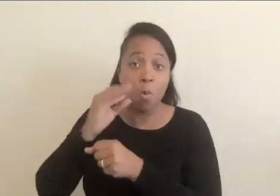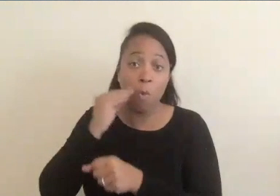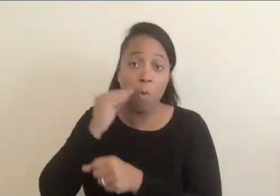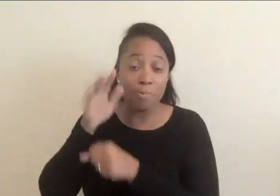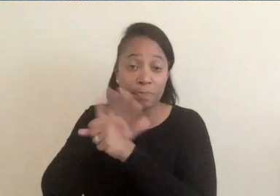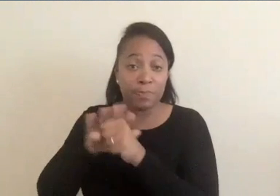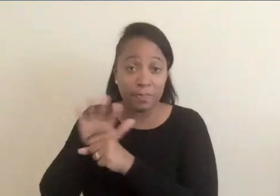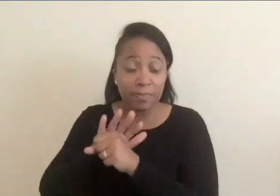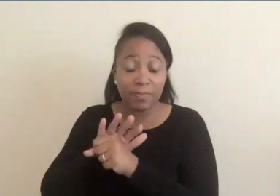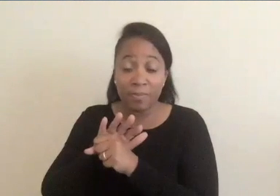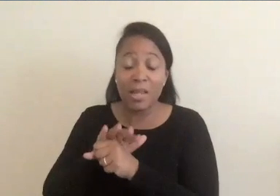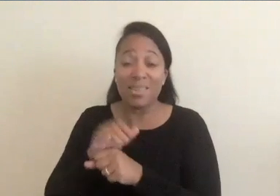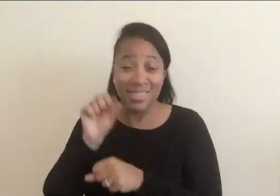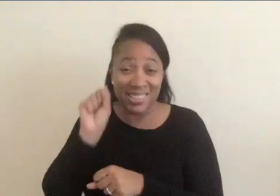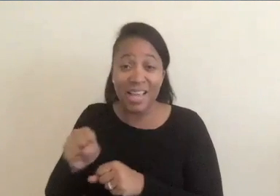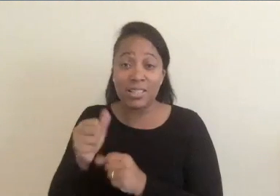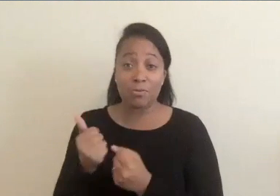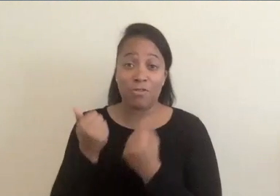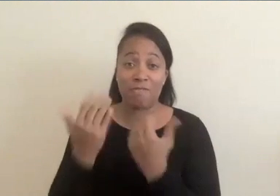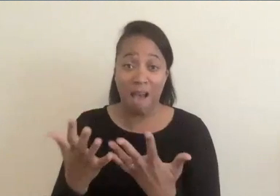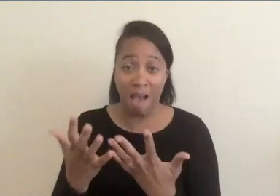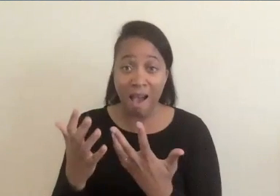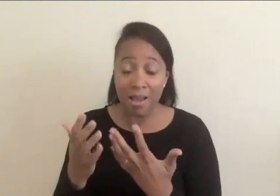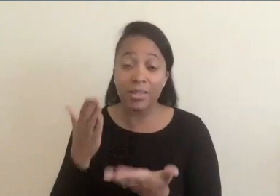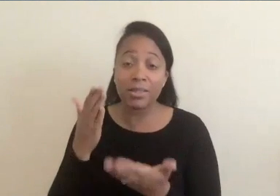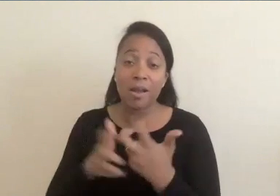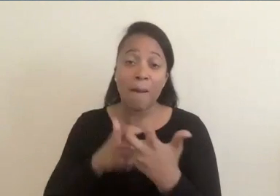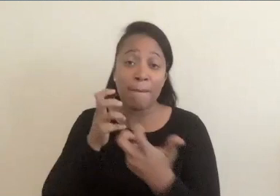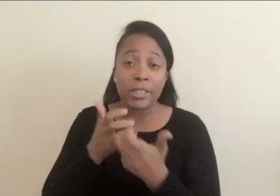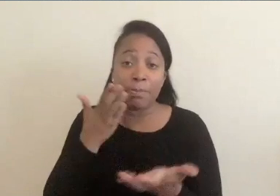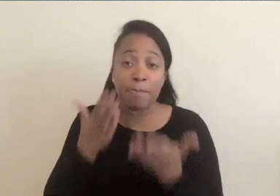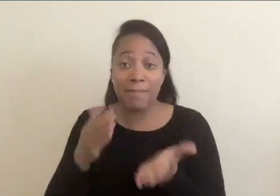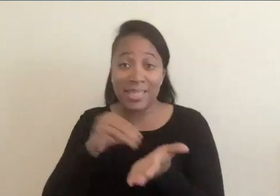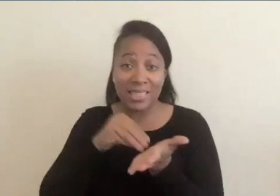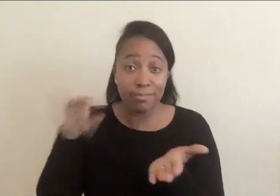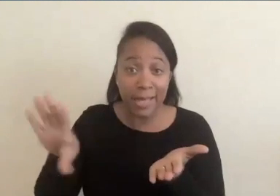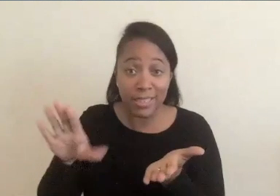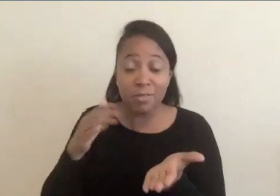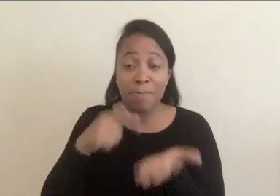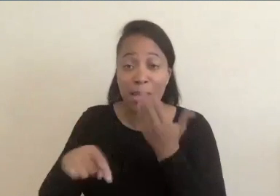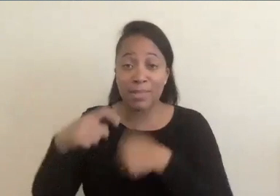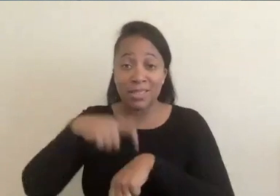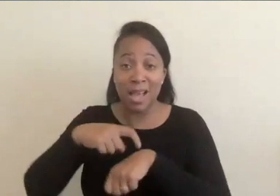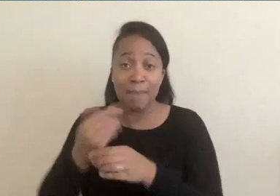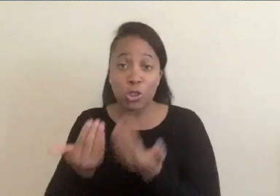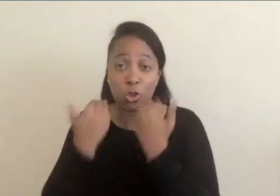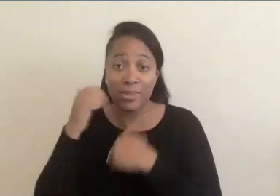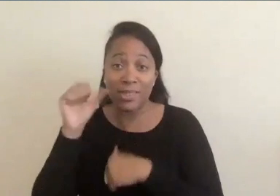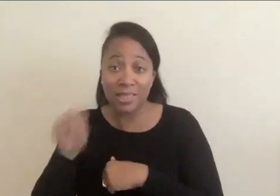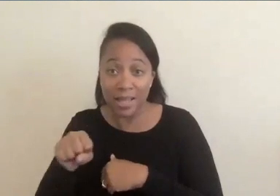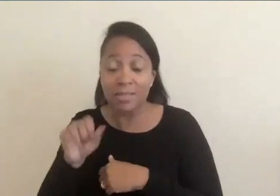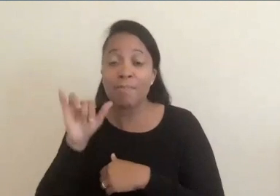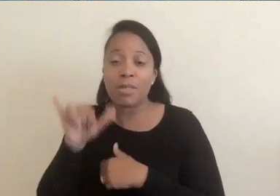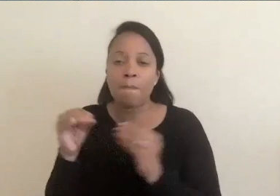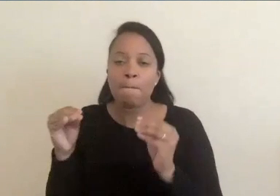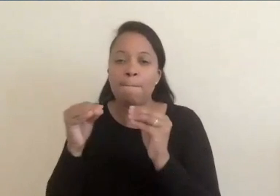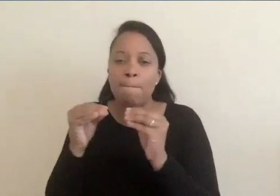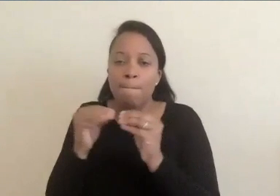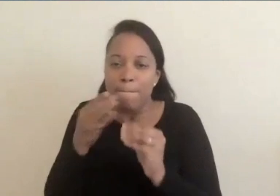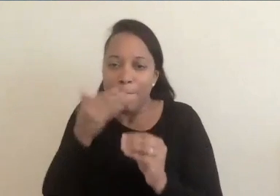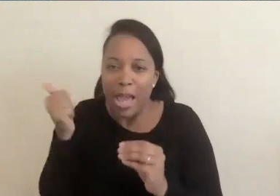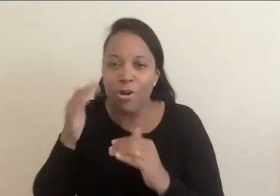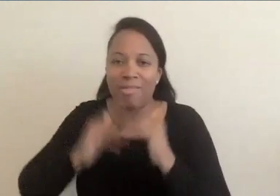it may be a little bit expensive and it may be a little time consuming, but it is much better than getting a